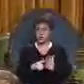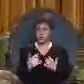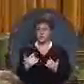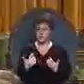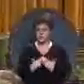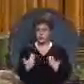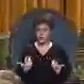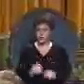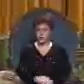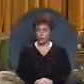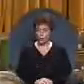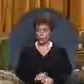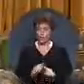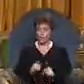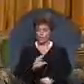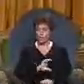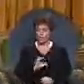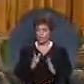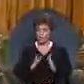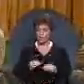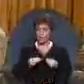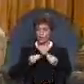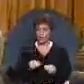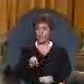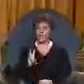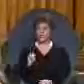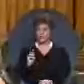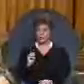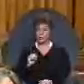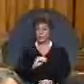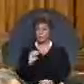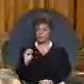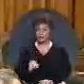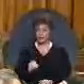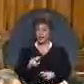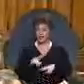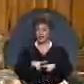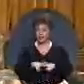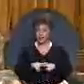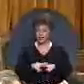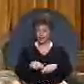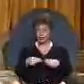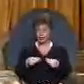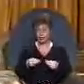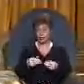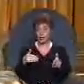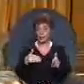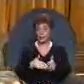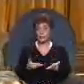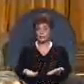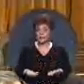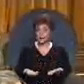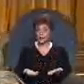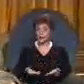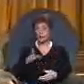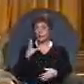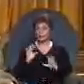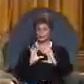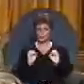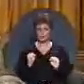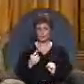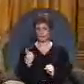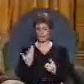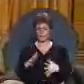asked questions about defective bills, and Canadians gave 60% of the seats here to the opposition. Mr.